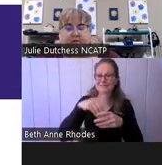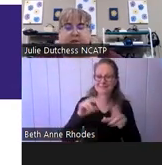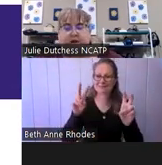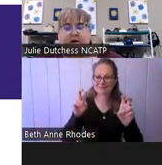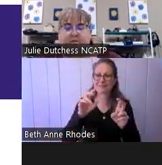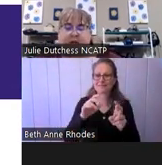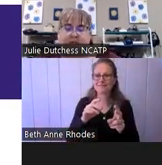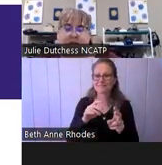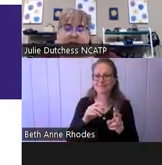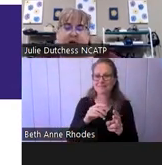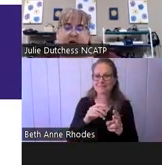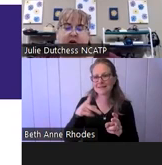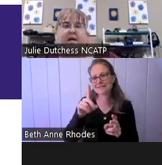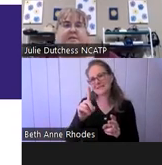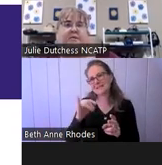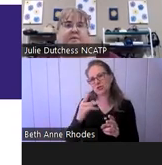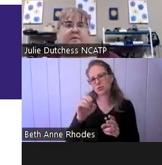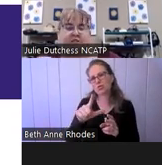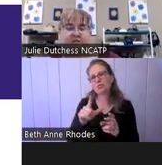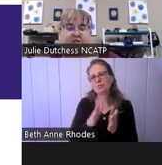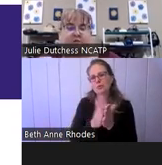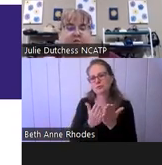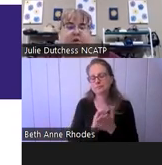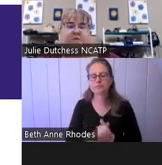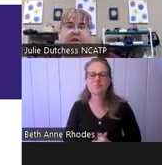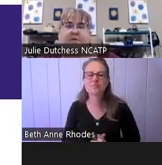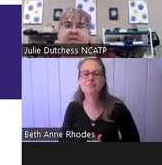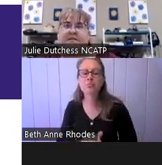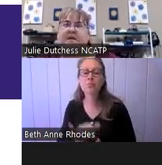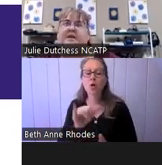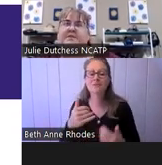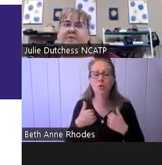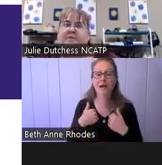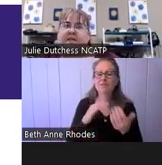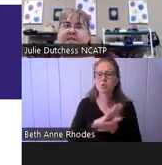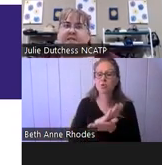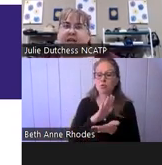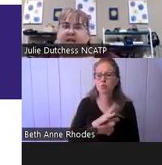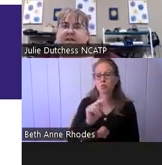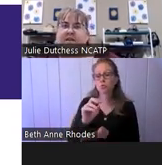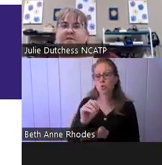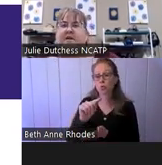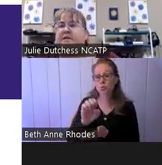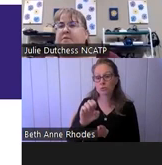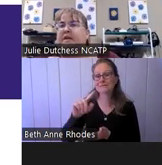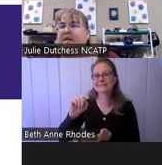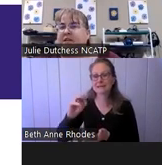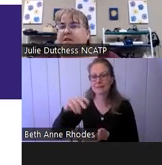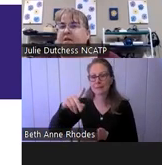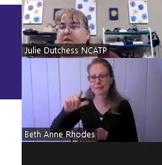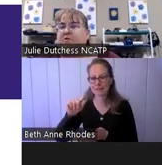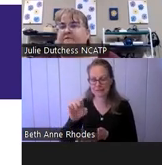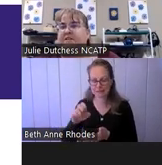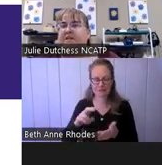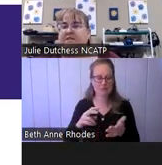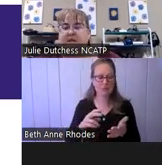clip of. And then it also has, I want to mention the school note templates. So it makes it taking notes a little bit easier